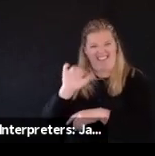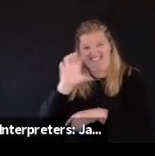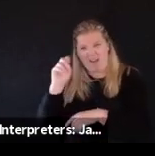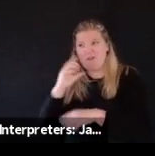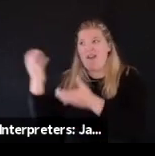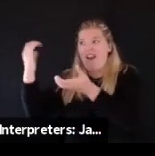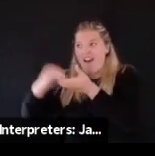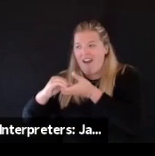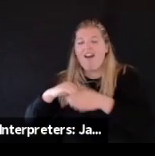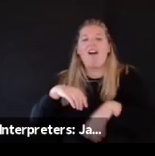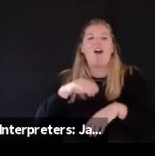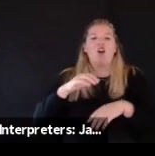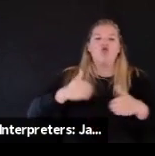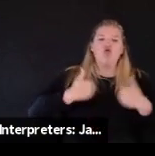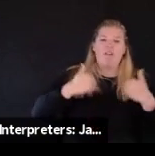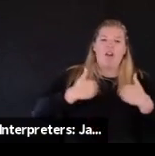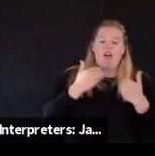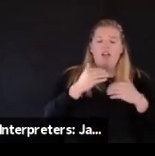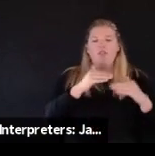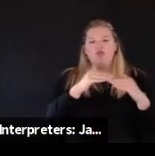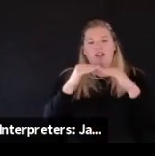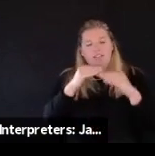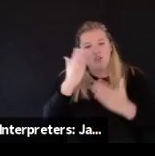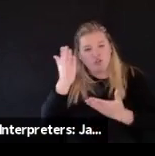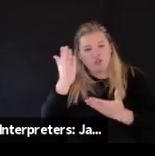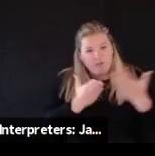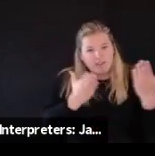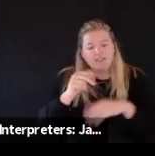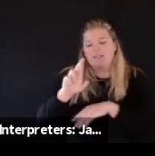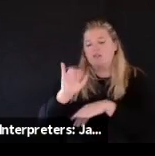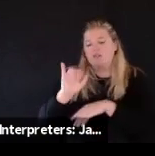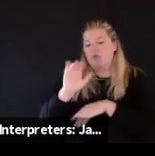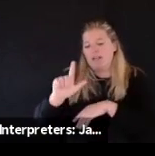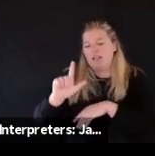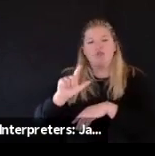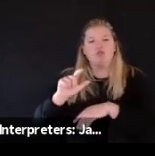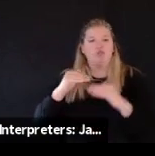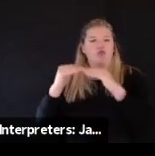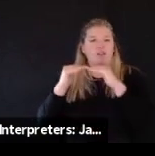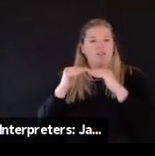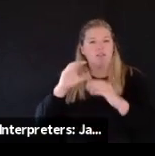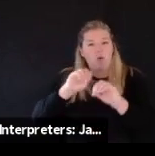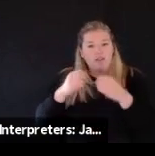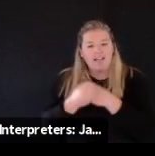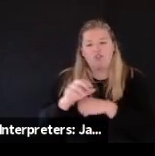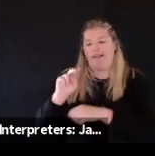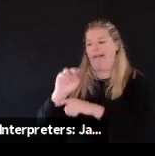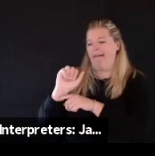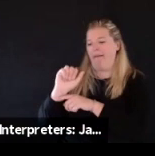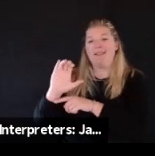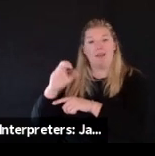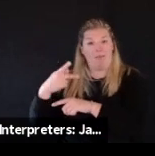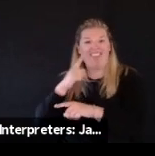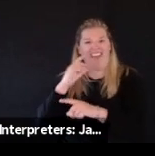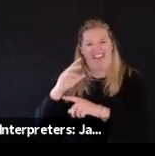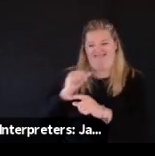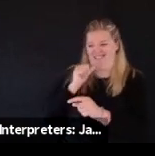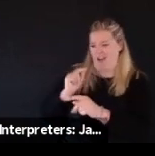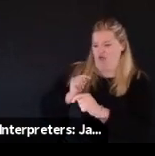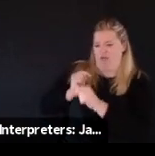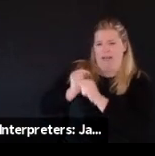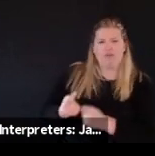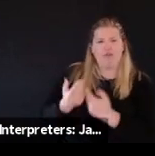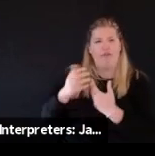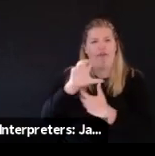with faith-based organizations, with racial justice organizations like the NAACP. Think through the different partners that have